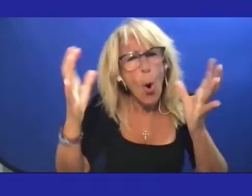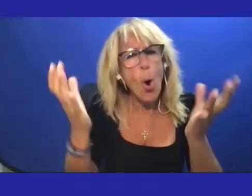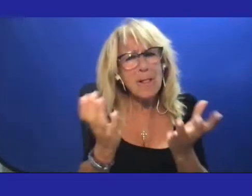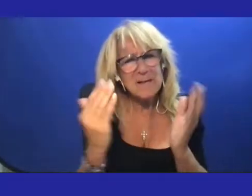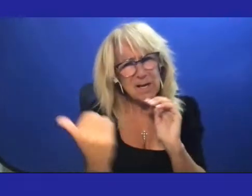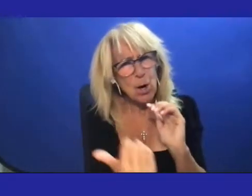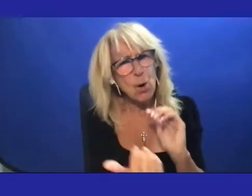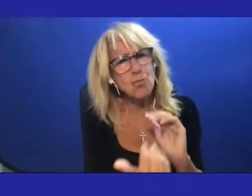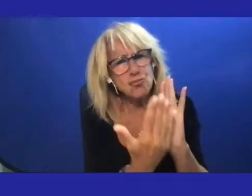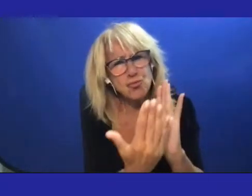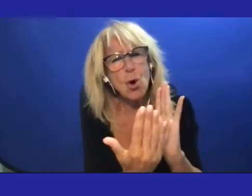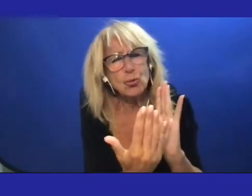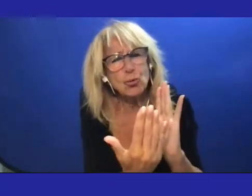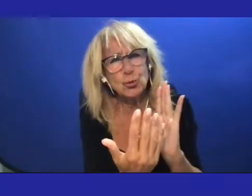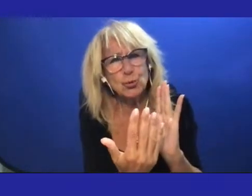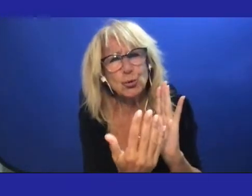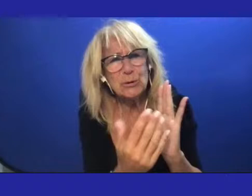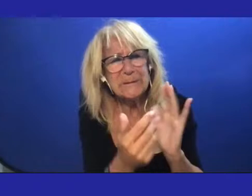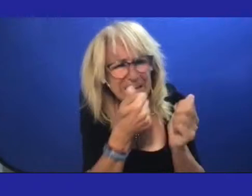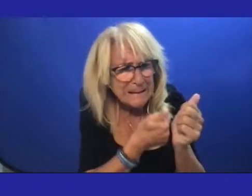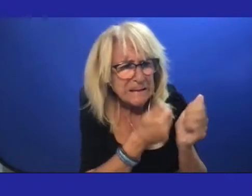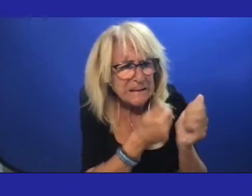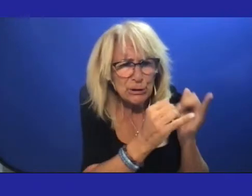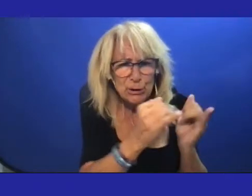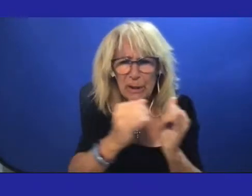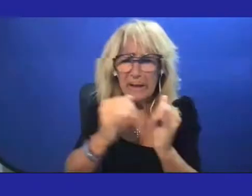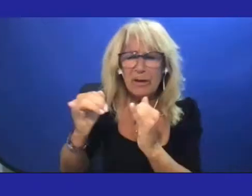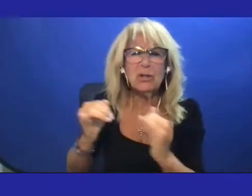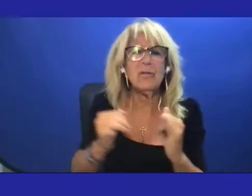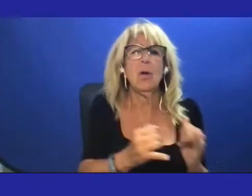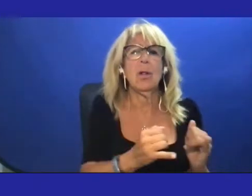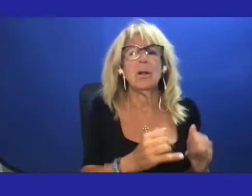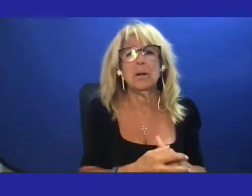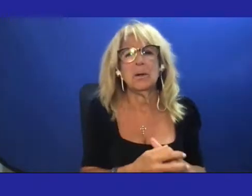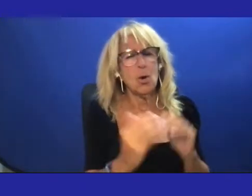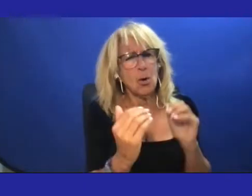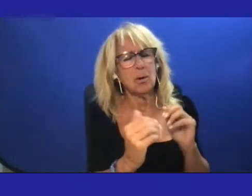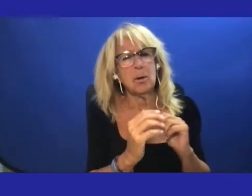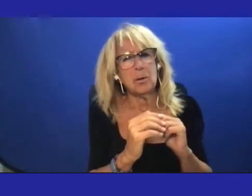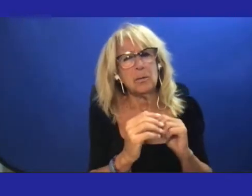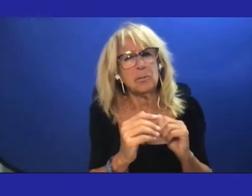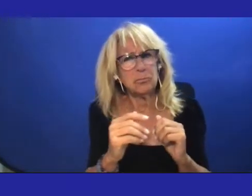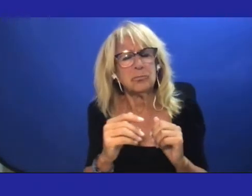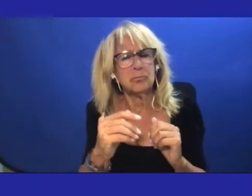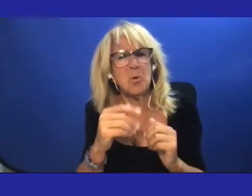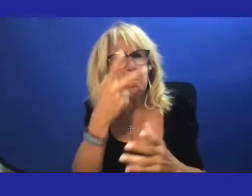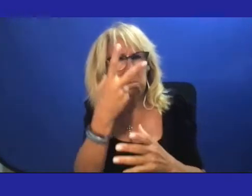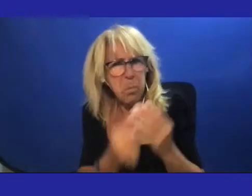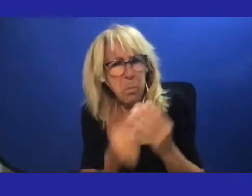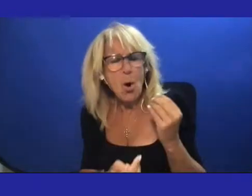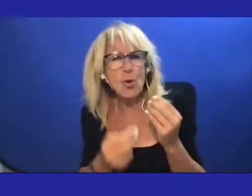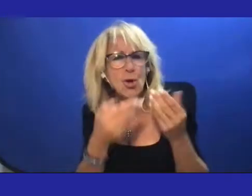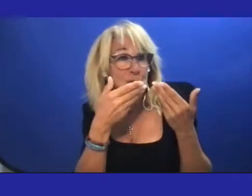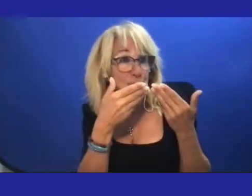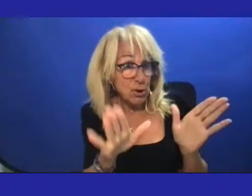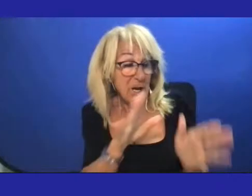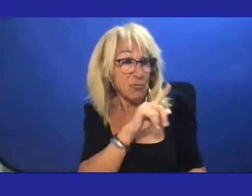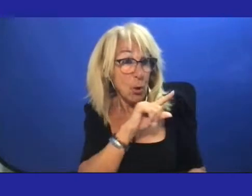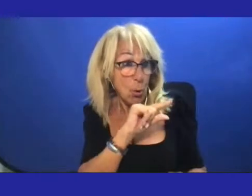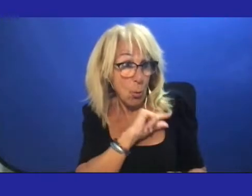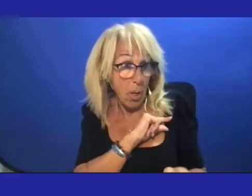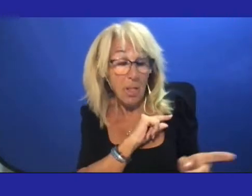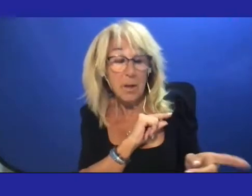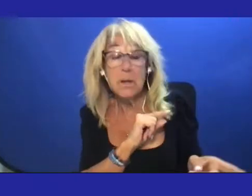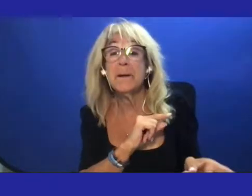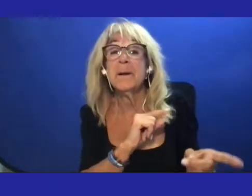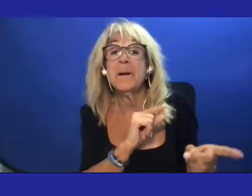to those individuals. And so we've done well both on kind of the general quality aspects, but